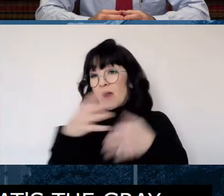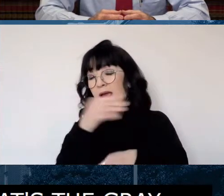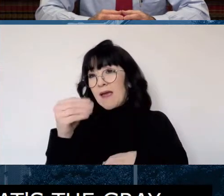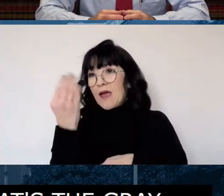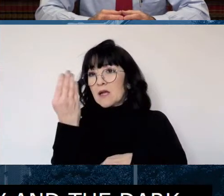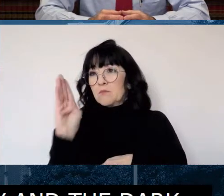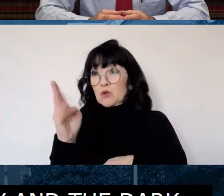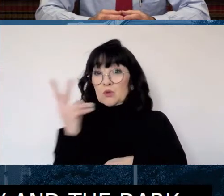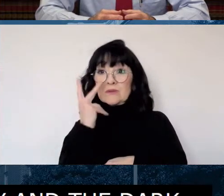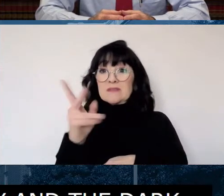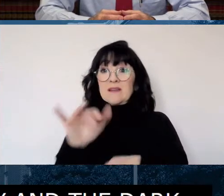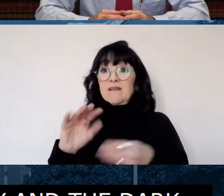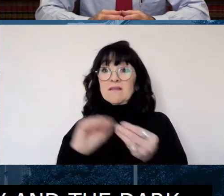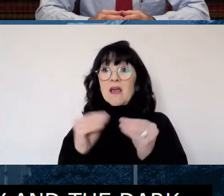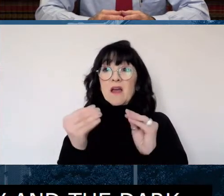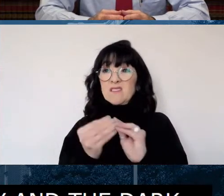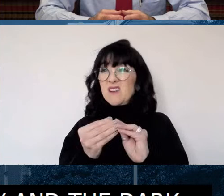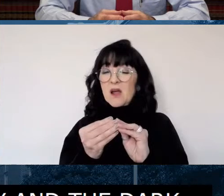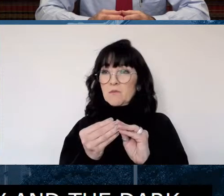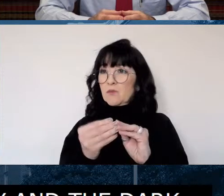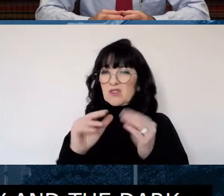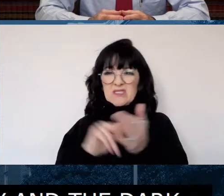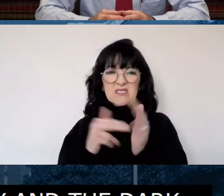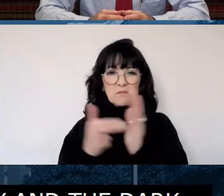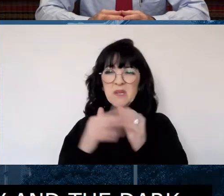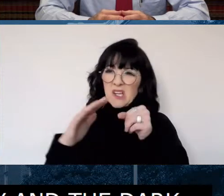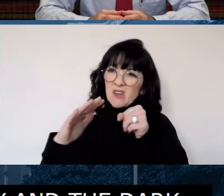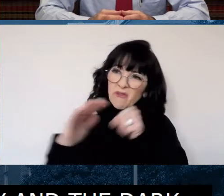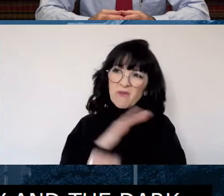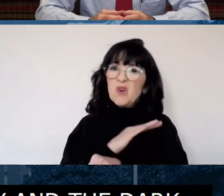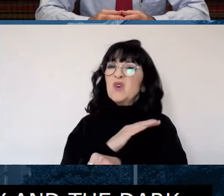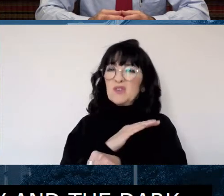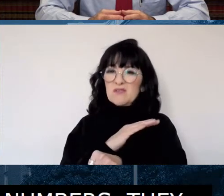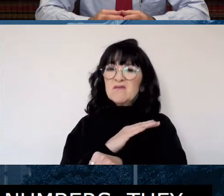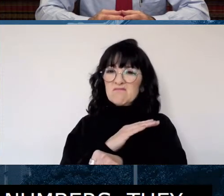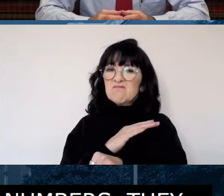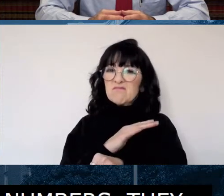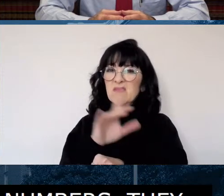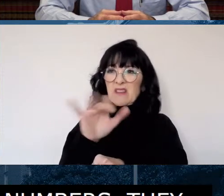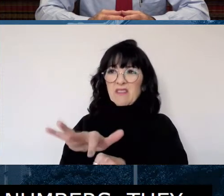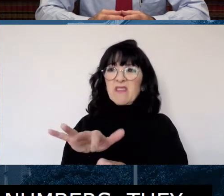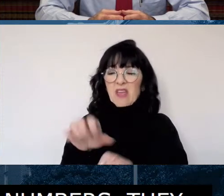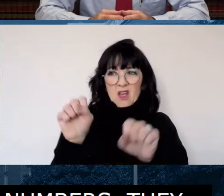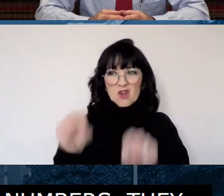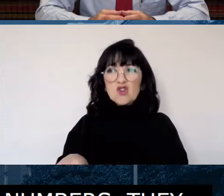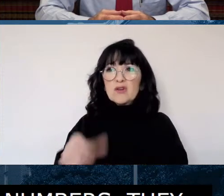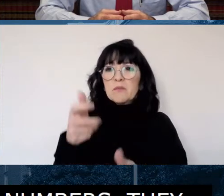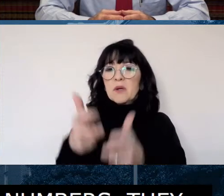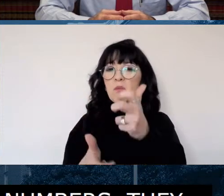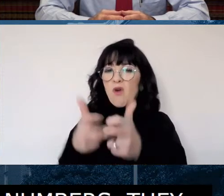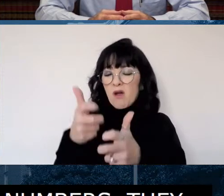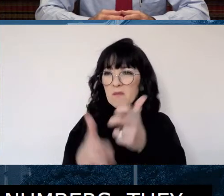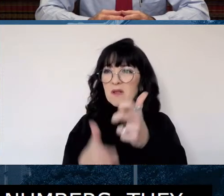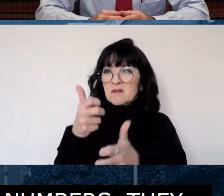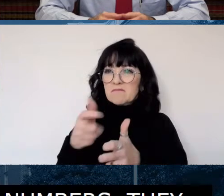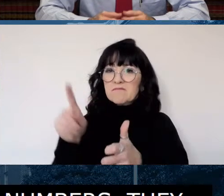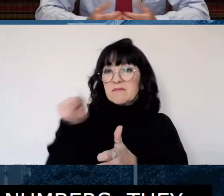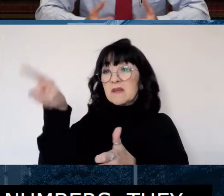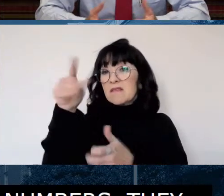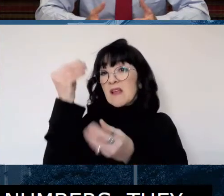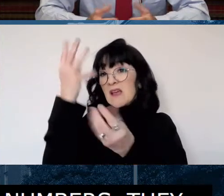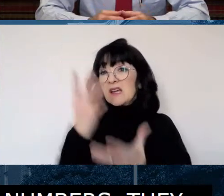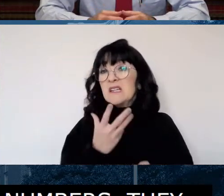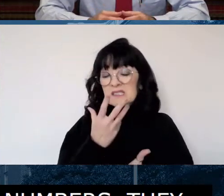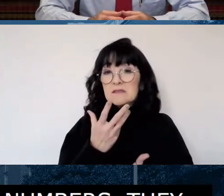going to be over capacity at a level that could be problematic for them. They tell us whether it's